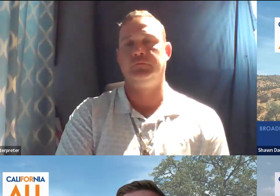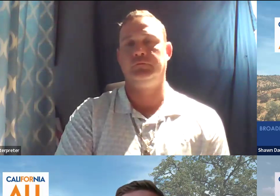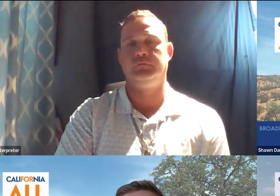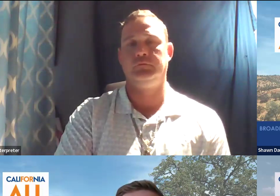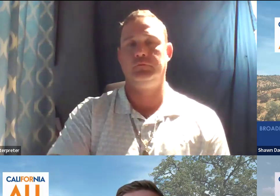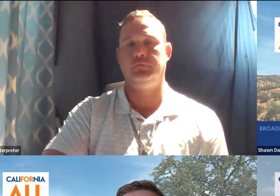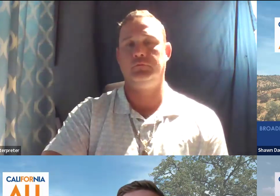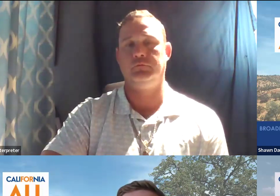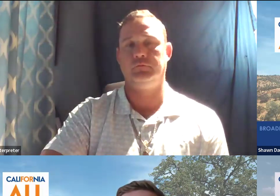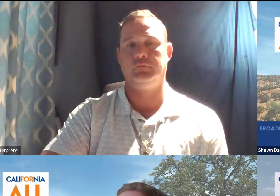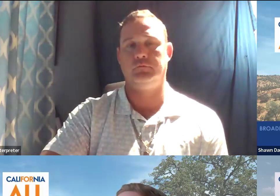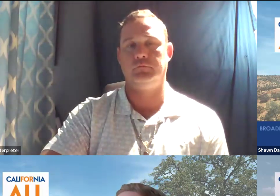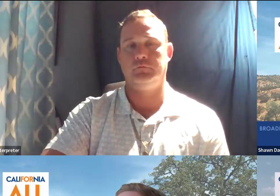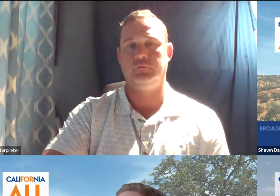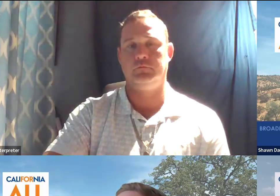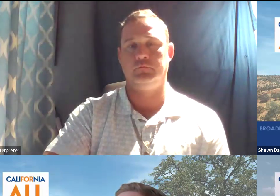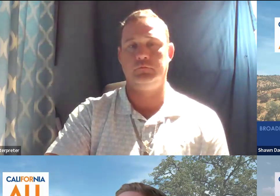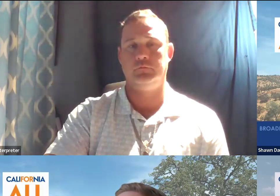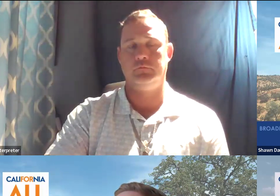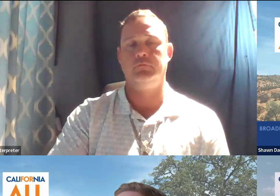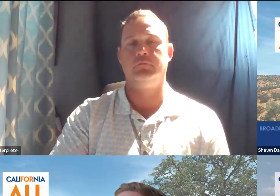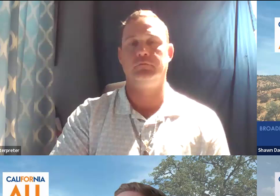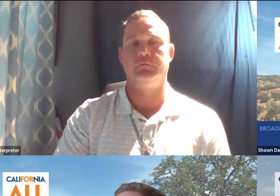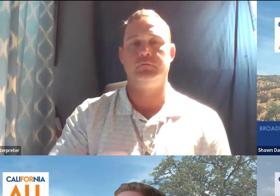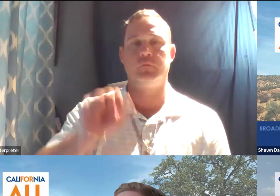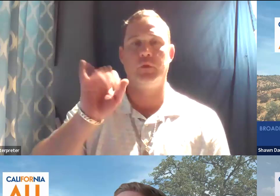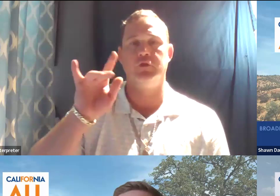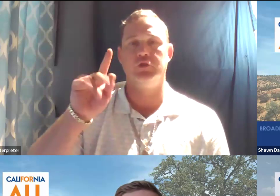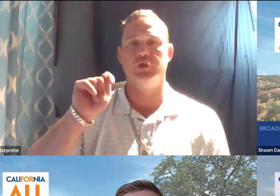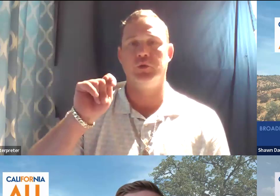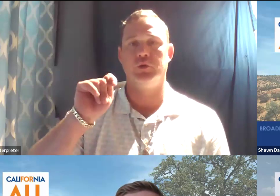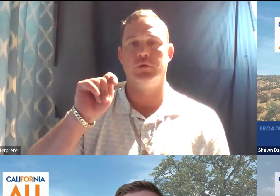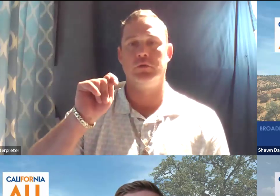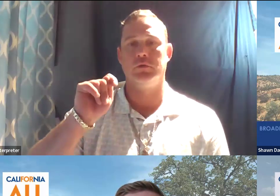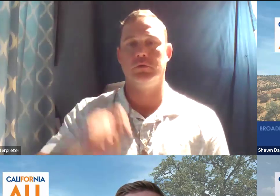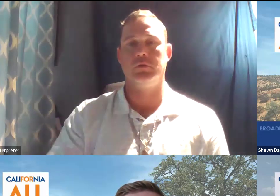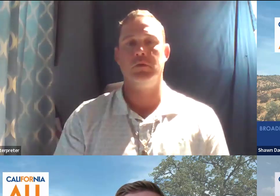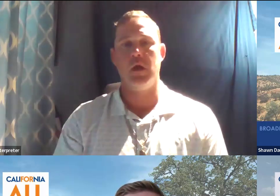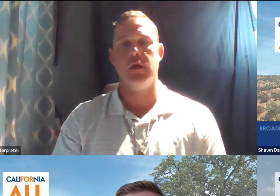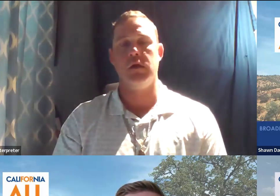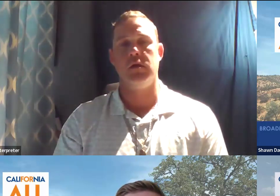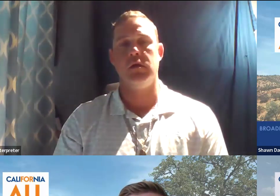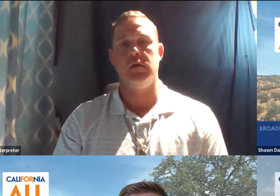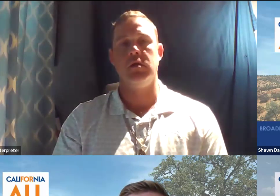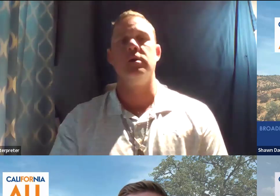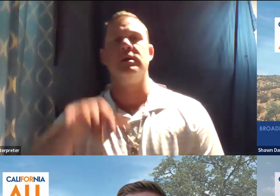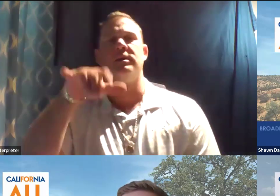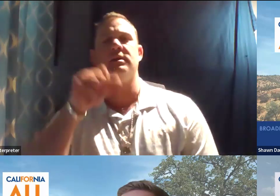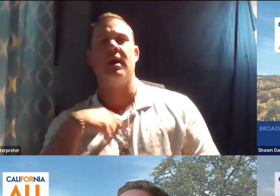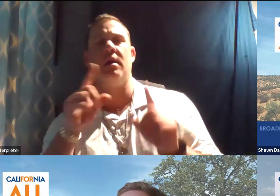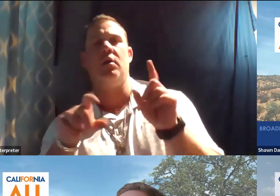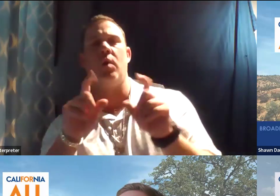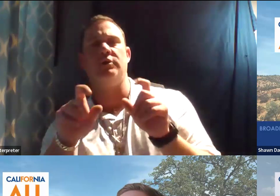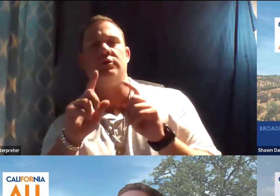Great, thank you, Scott. And then Stuart, you can unmute now. Yes, I had a question